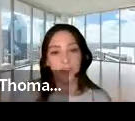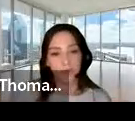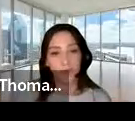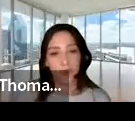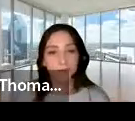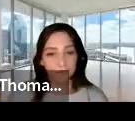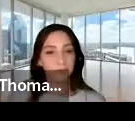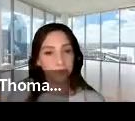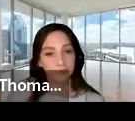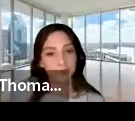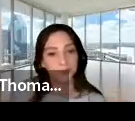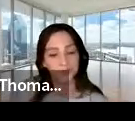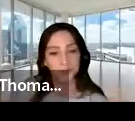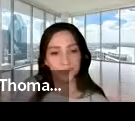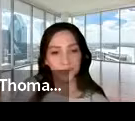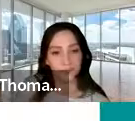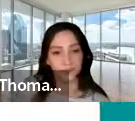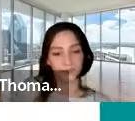that feedback from you all.